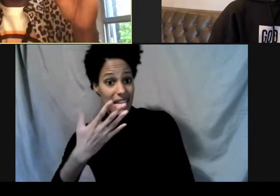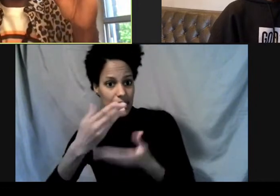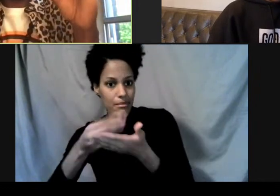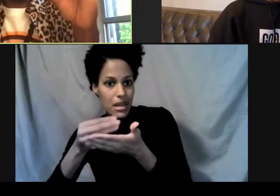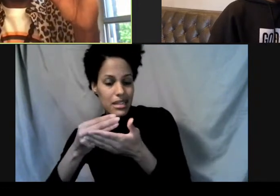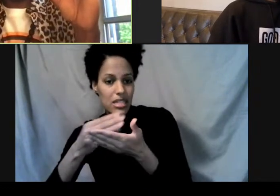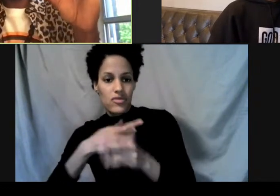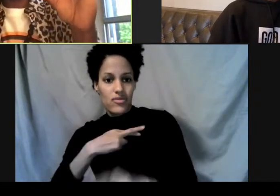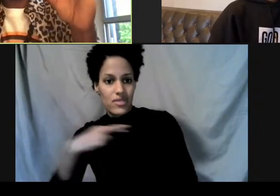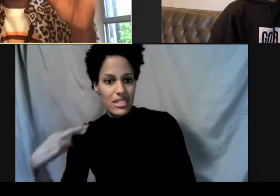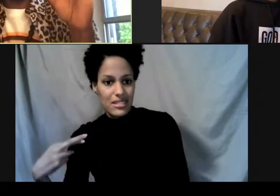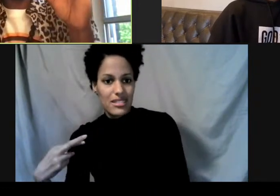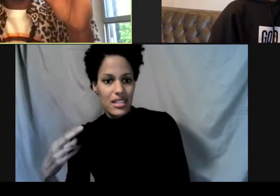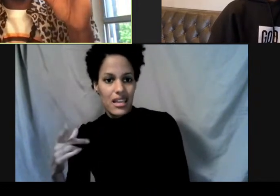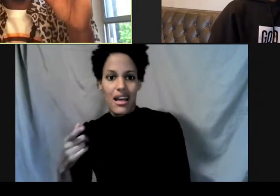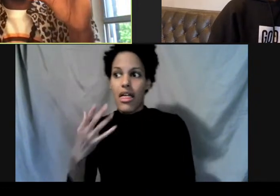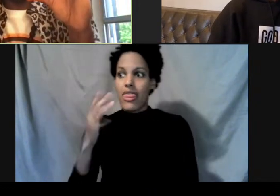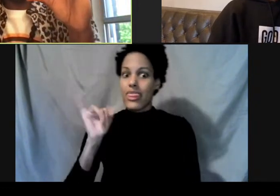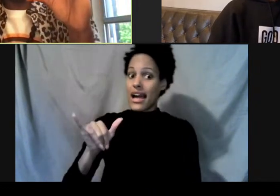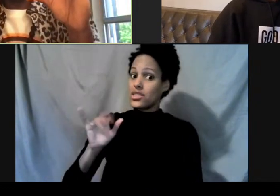feel that way. They might be